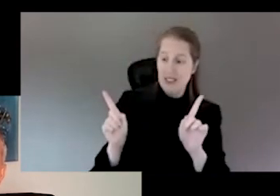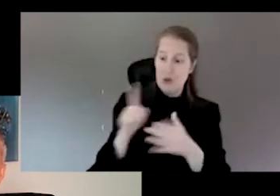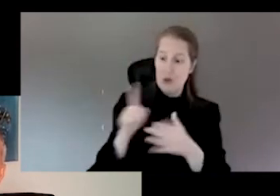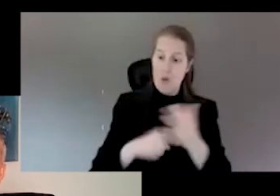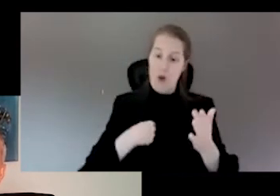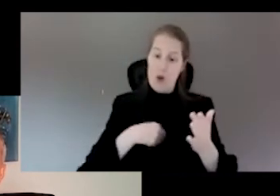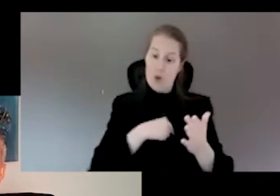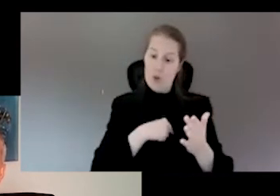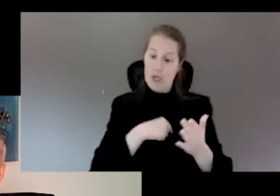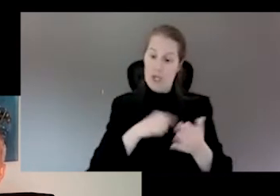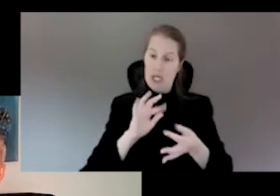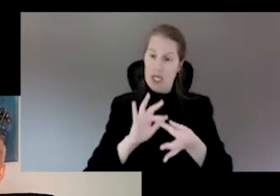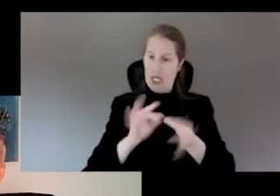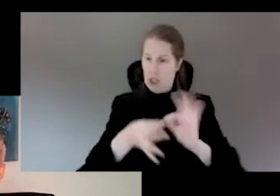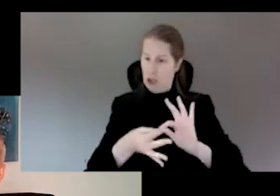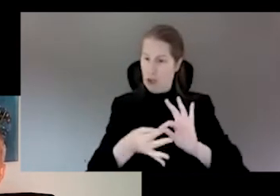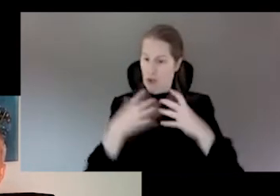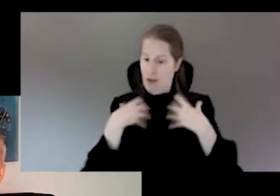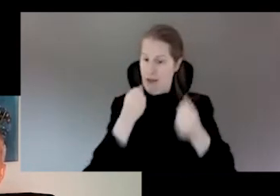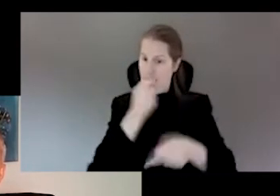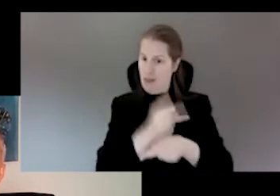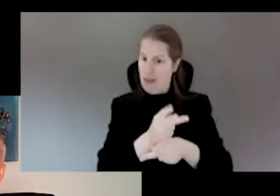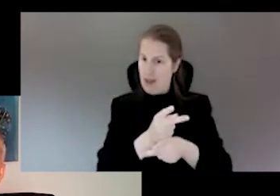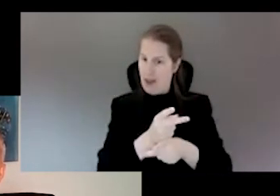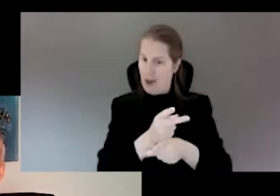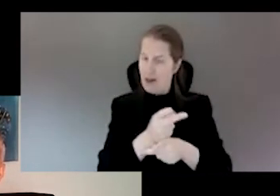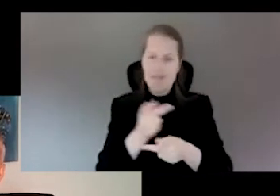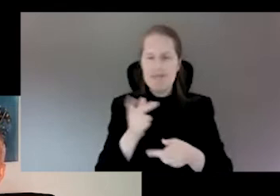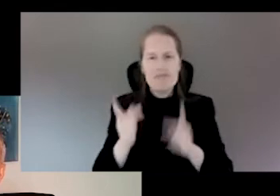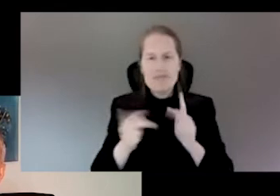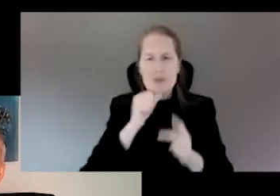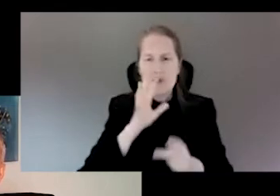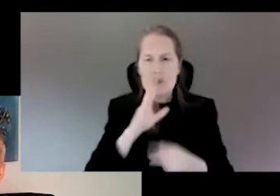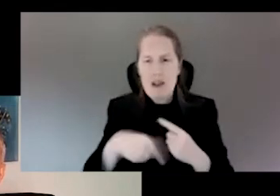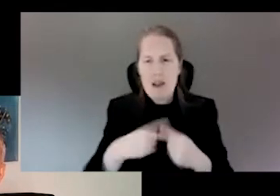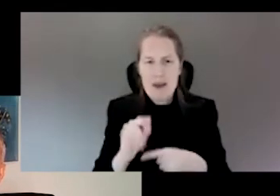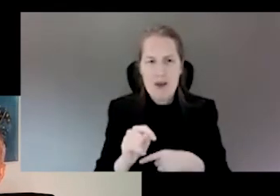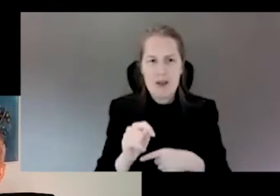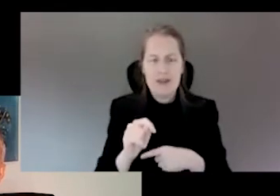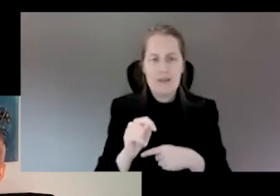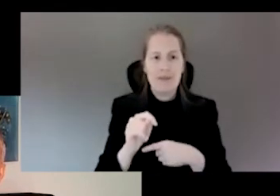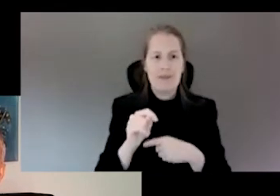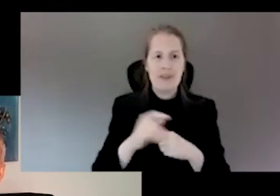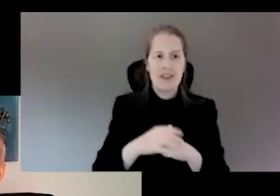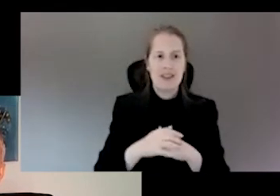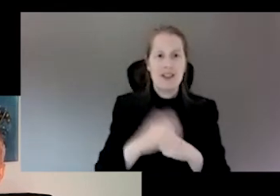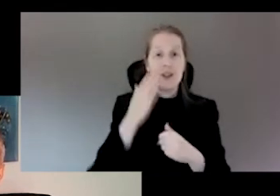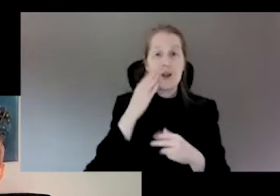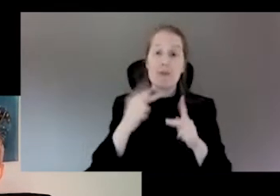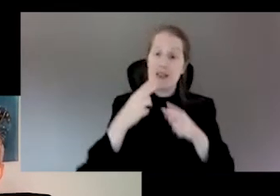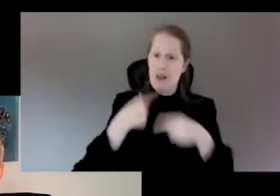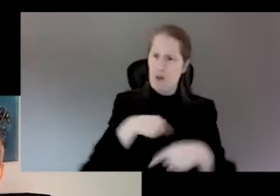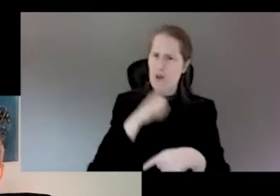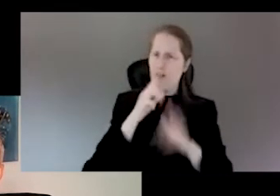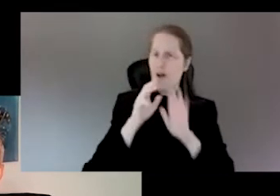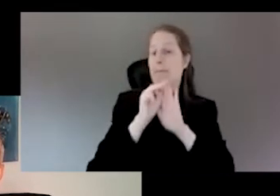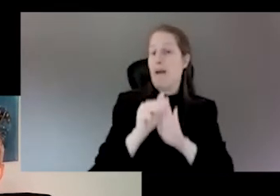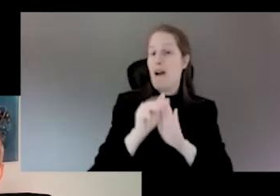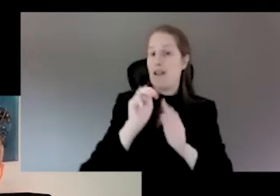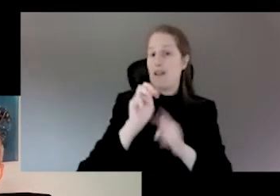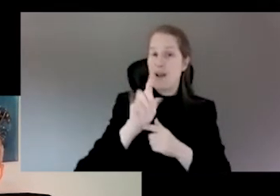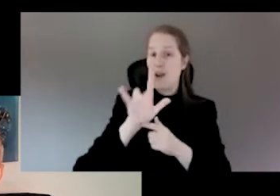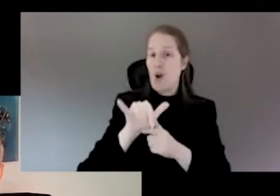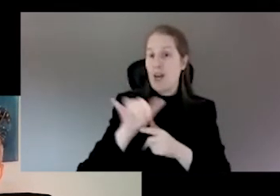healthcare, but people don't talk about that. We're supposed to be seen as the model minority individuals, and we're